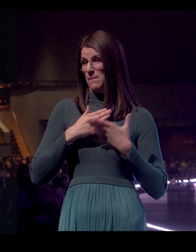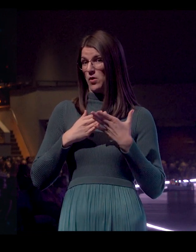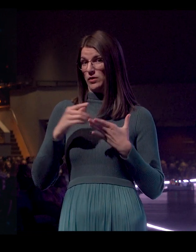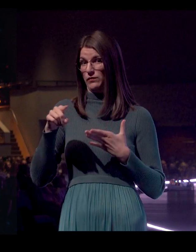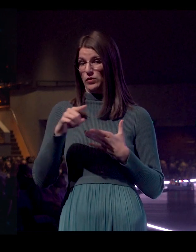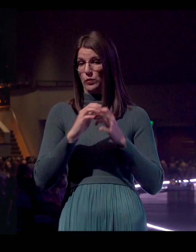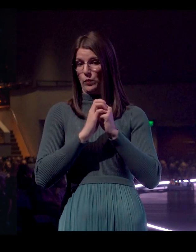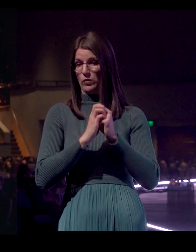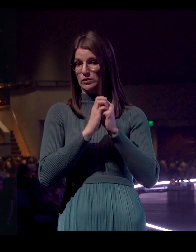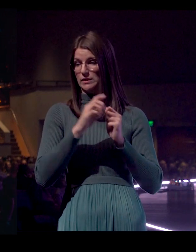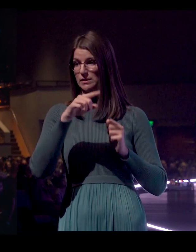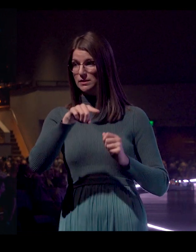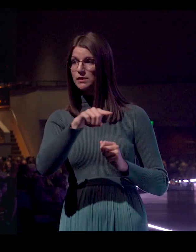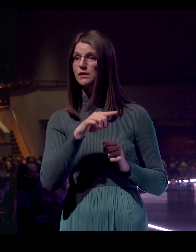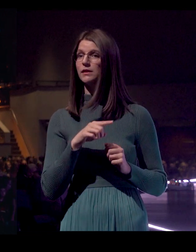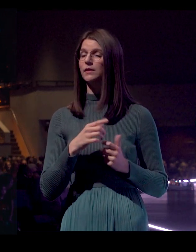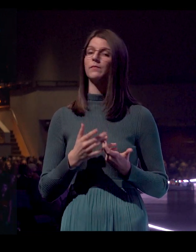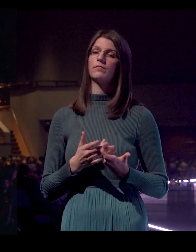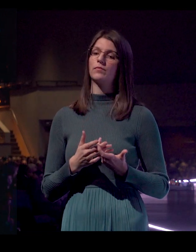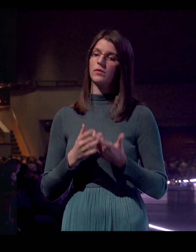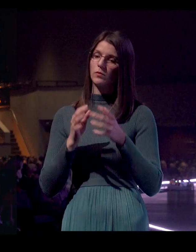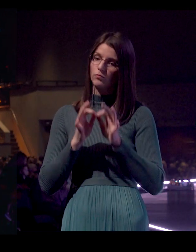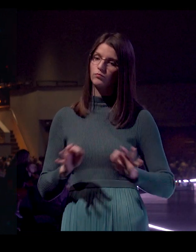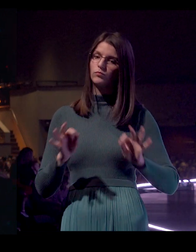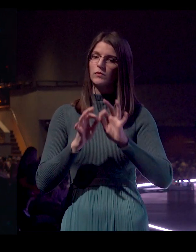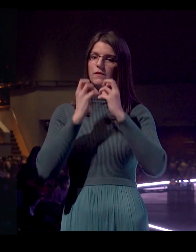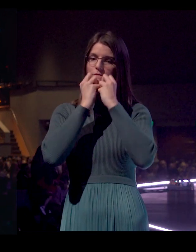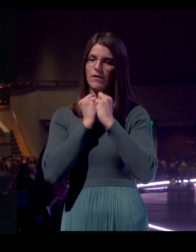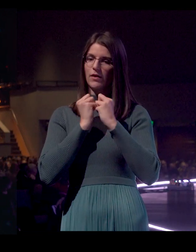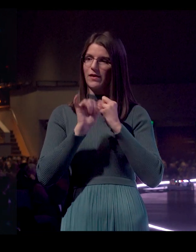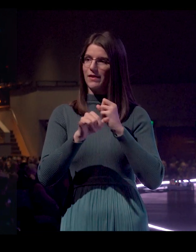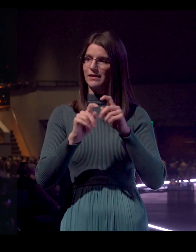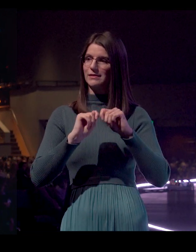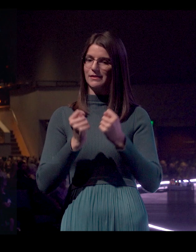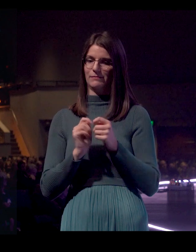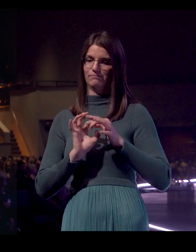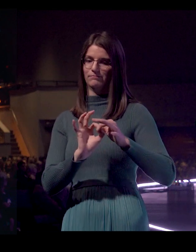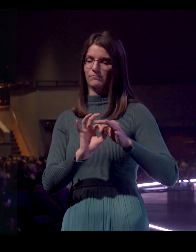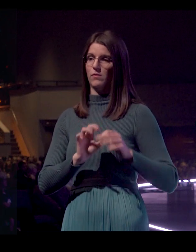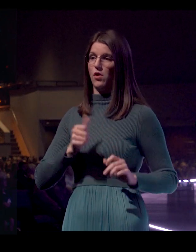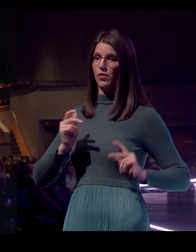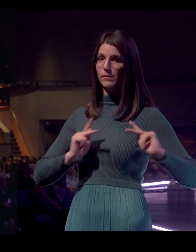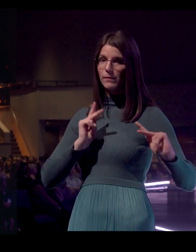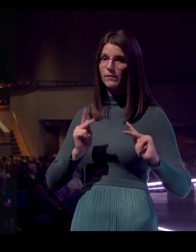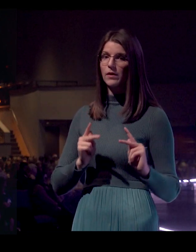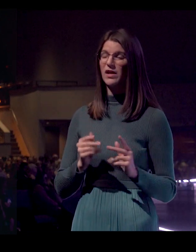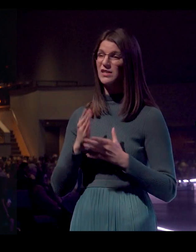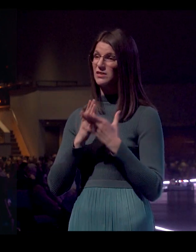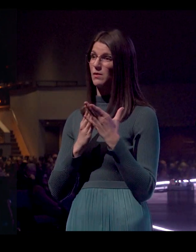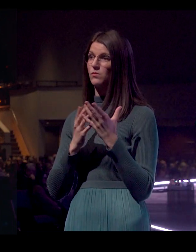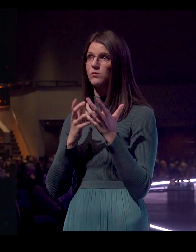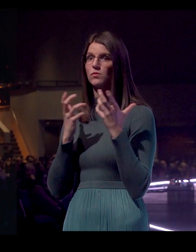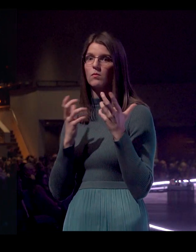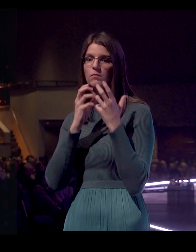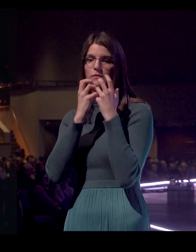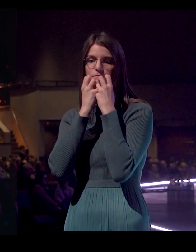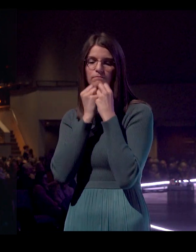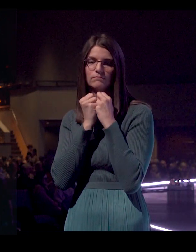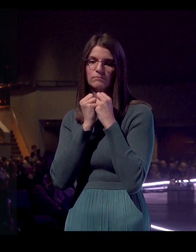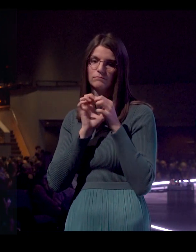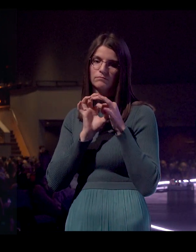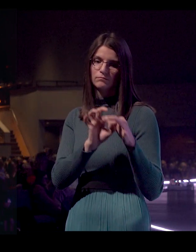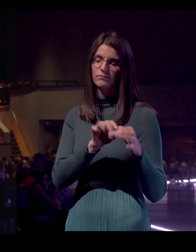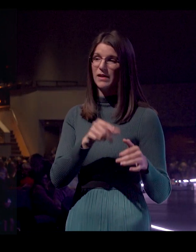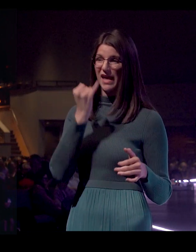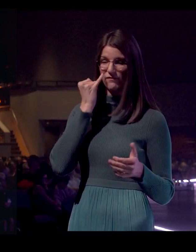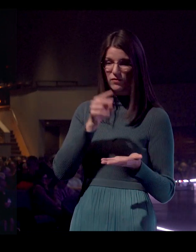team with other people. And by the way, some of you place way too much worth or value because if they lose, it ruins your whole week. You show up to your kids'